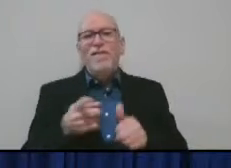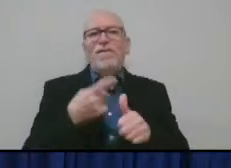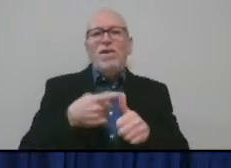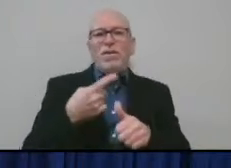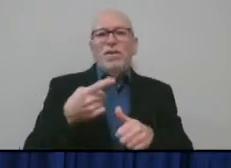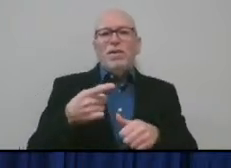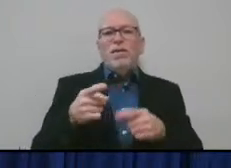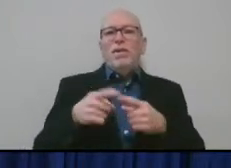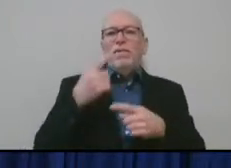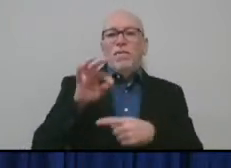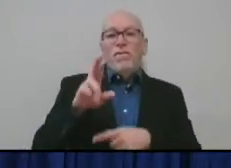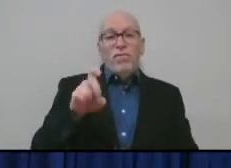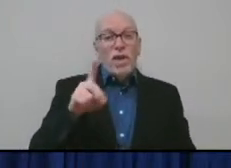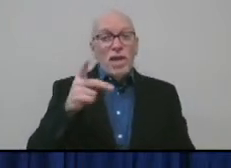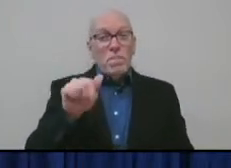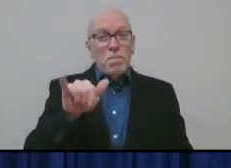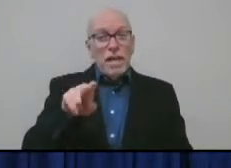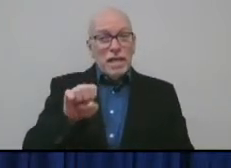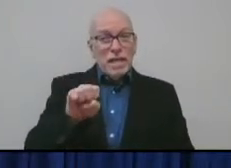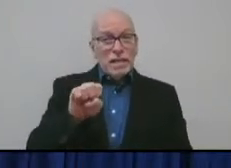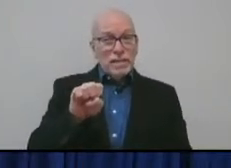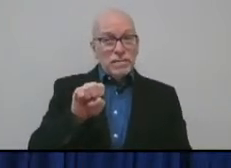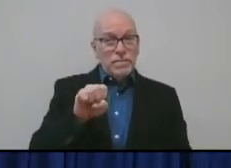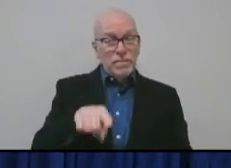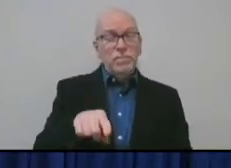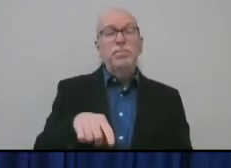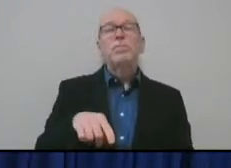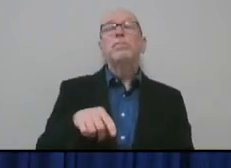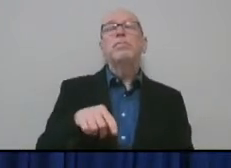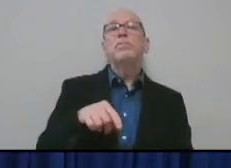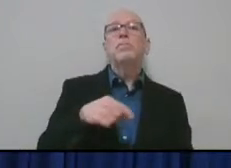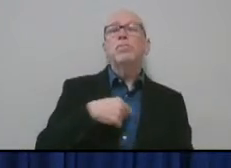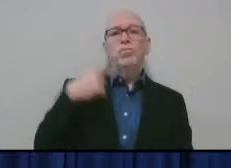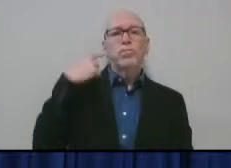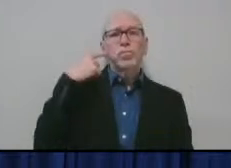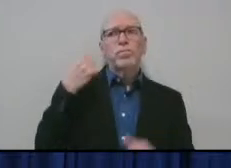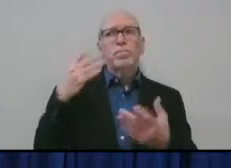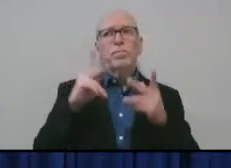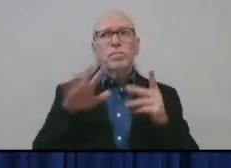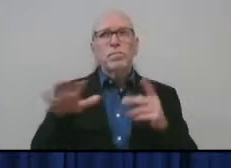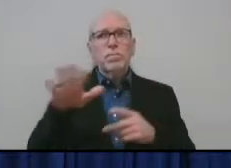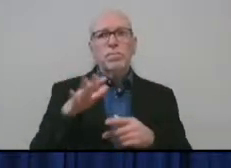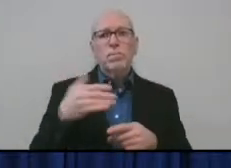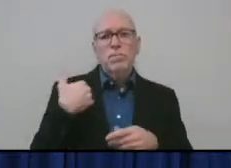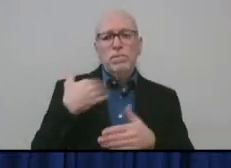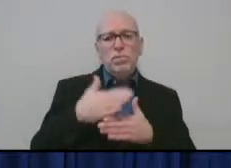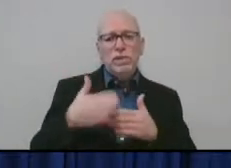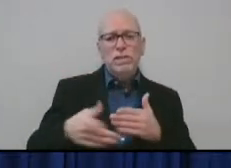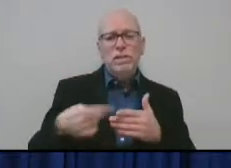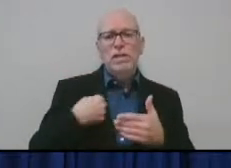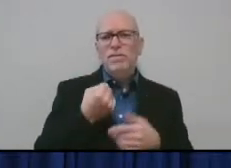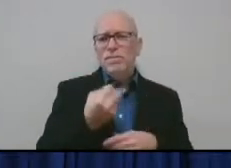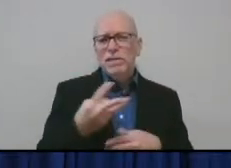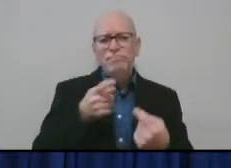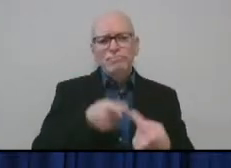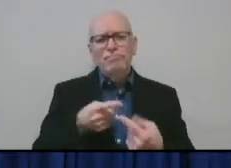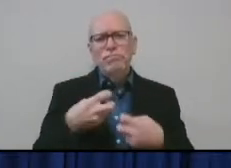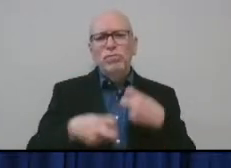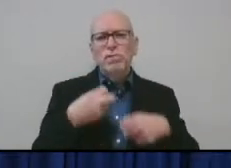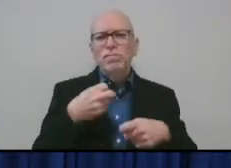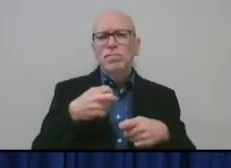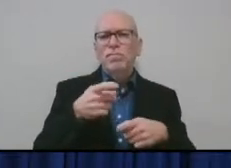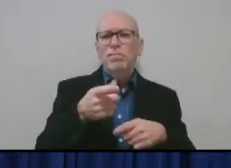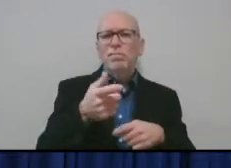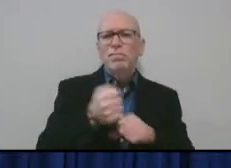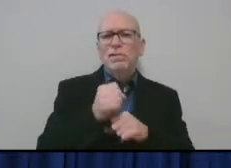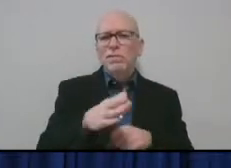for Fred Payne. Director Payne, we've heard a lot from lots of people that this past weekend they had multiple problems accessing unemployment benefits.